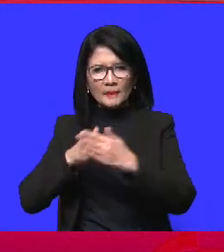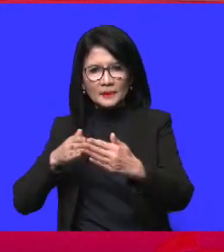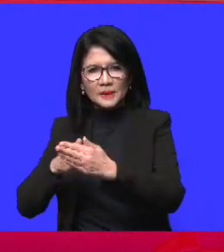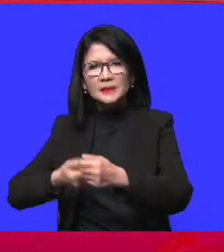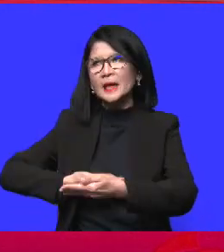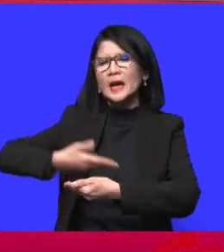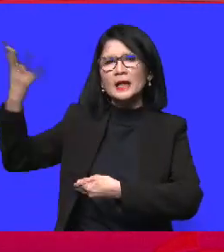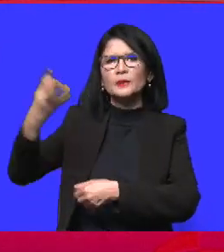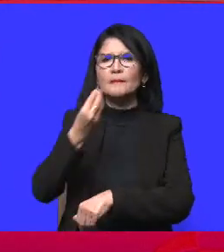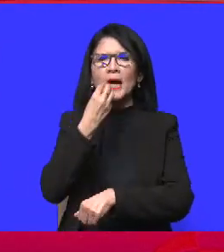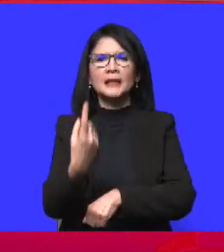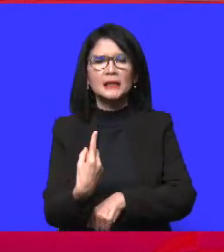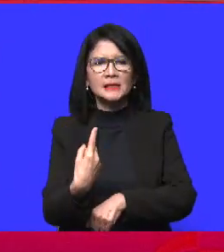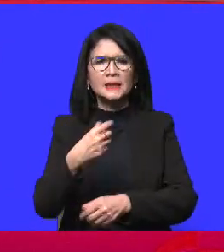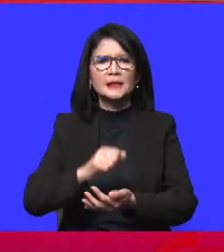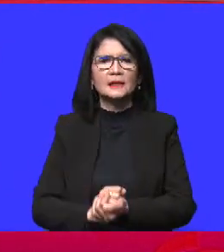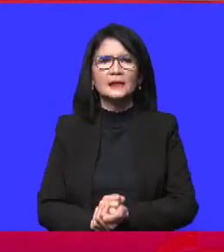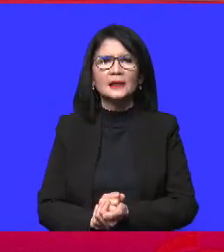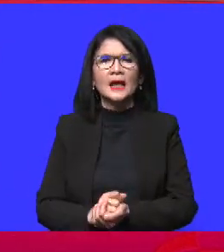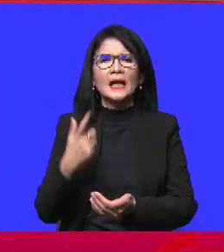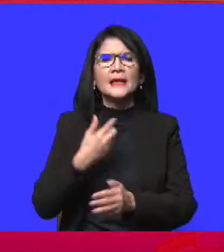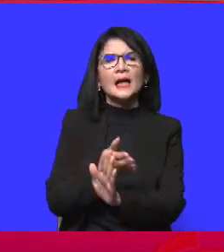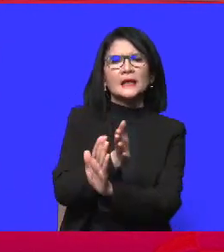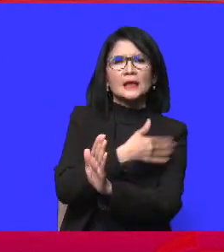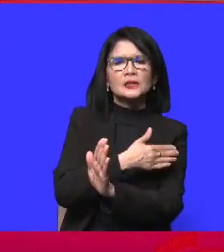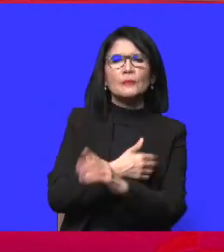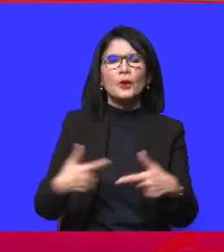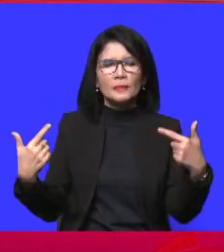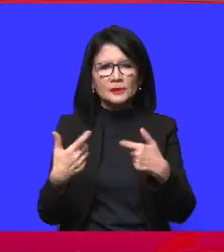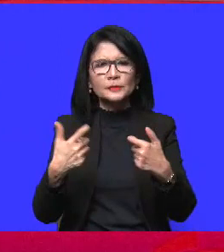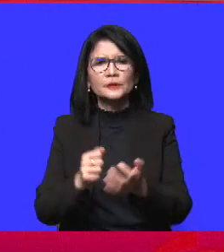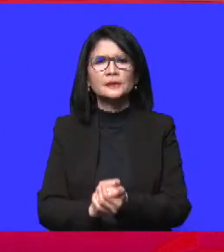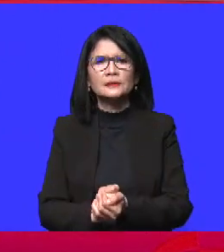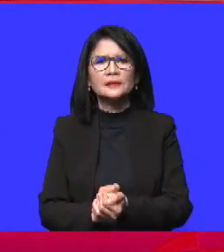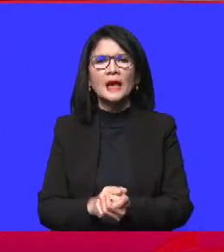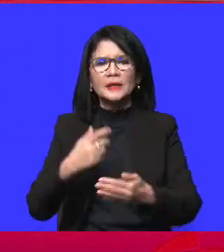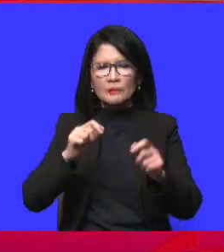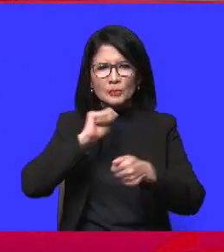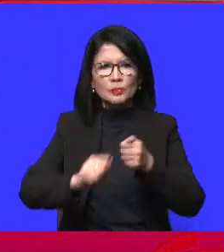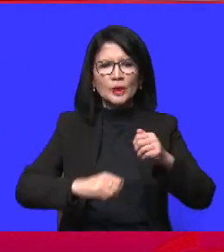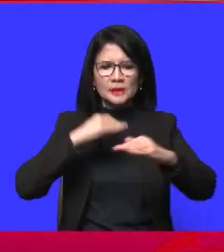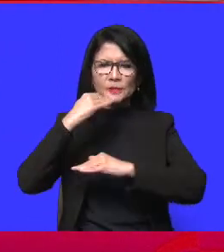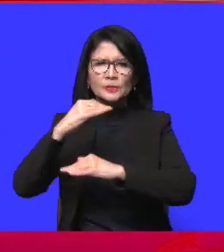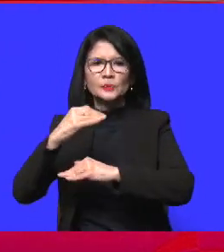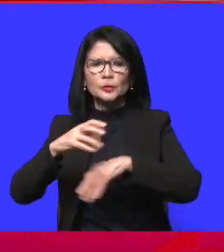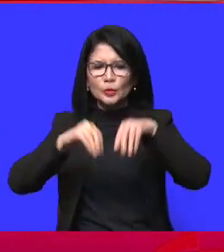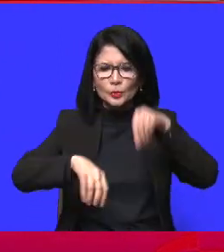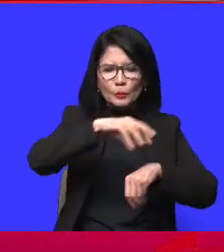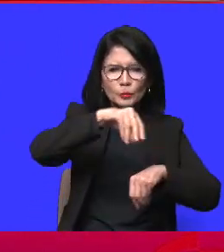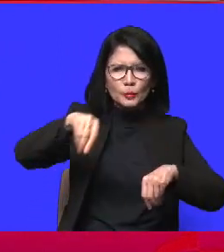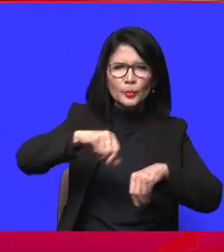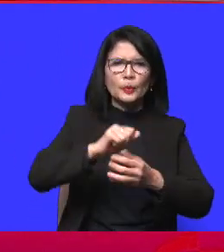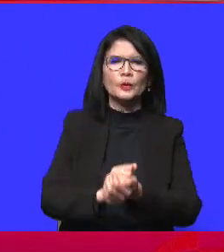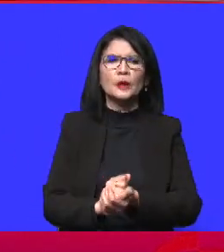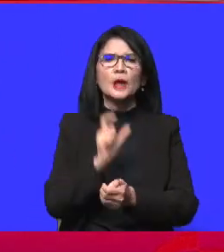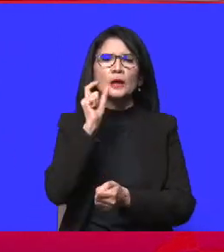its own foodstuffs and even before they launched the war, imposed restrictions on fertilizers. In the